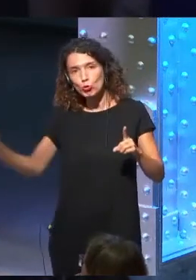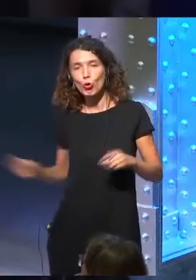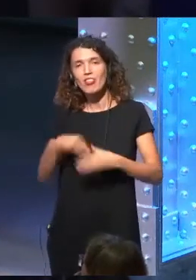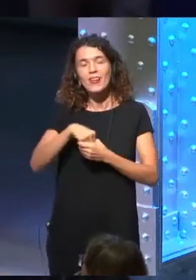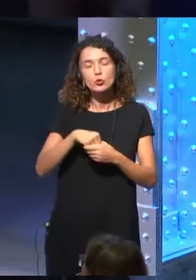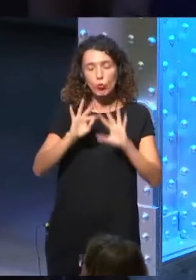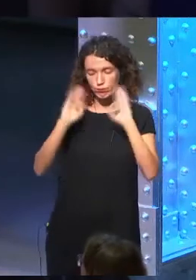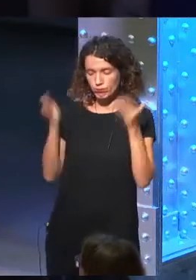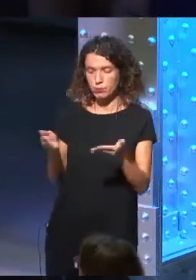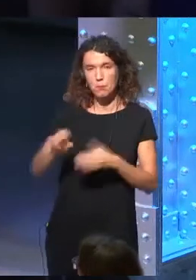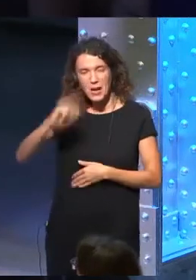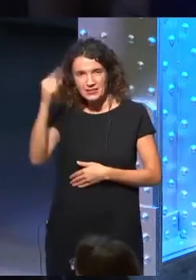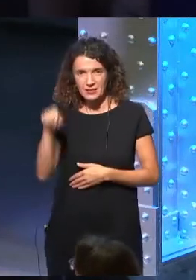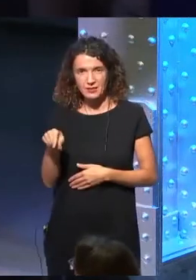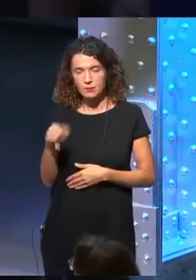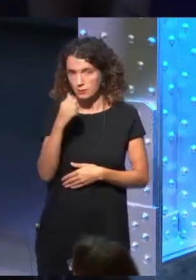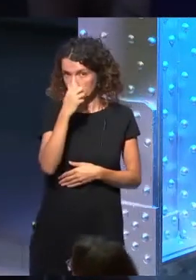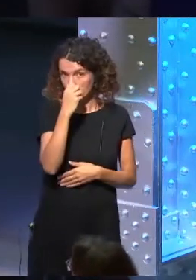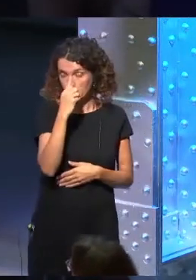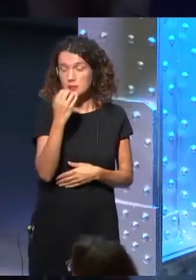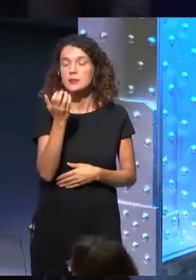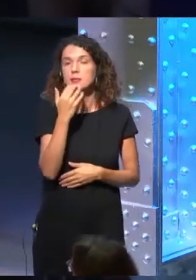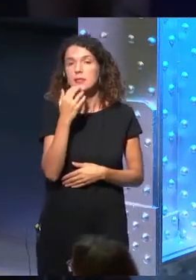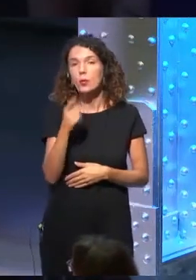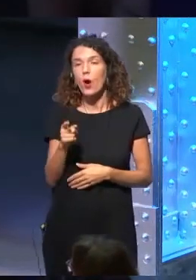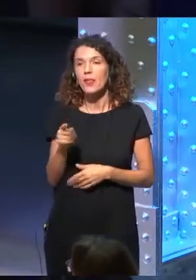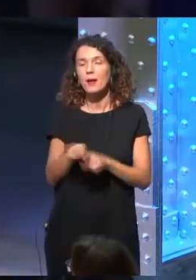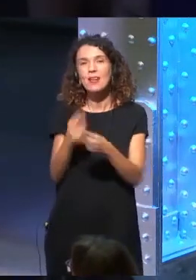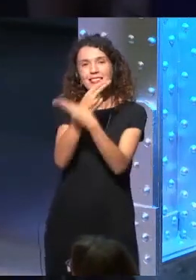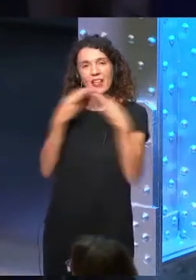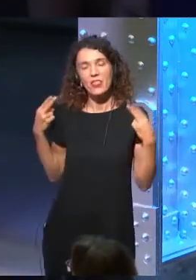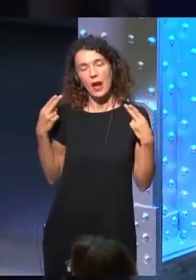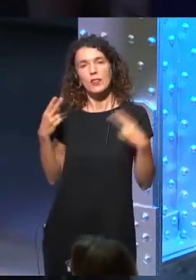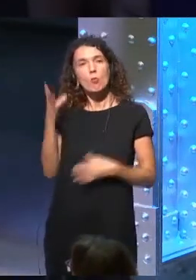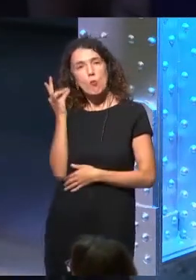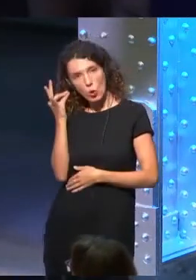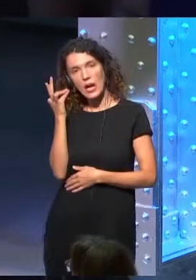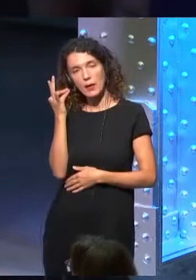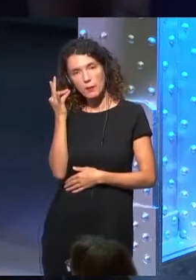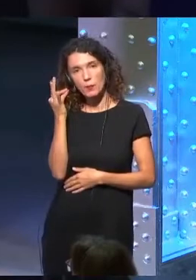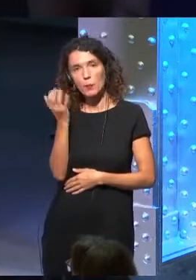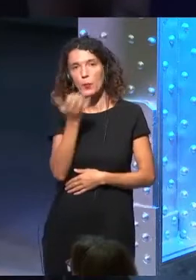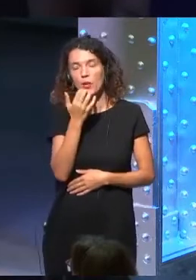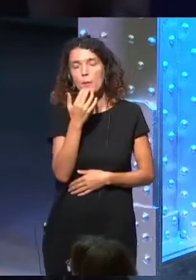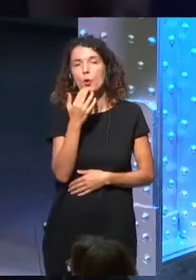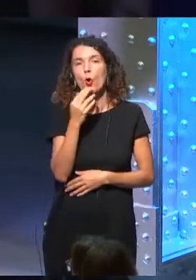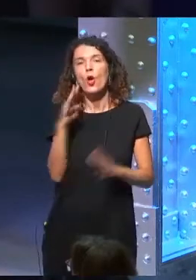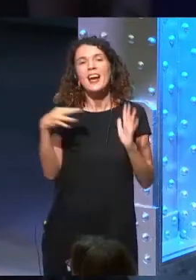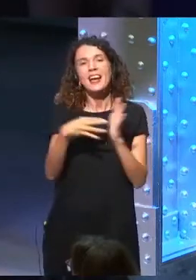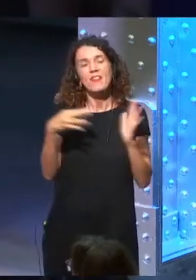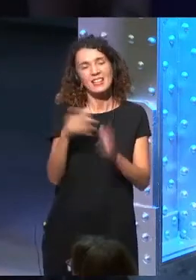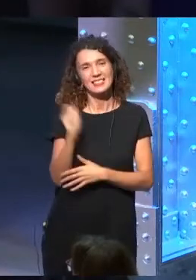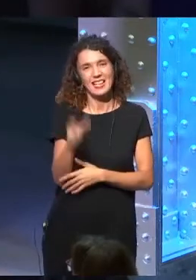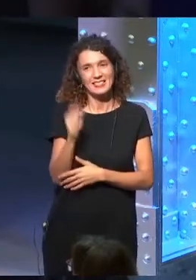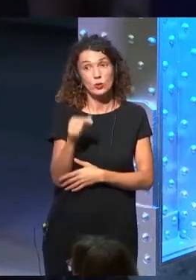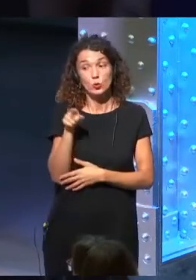focuses on silencing you as a woman. A very common refrain is, "Shut up, you